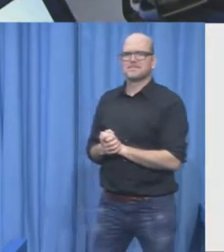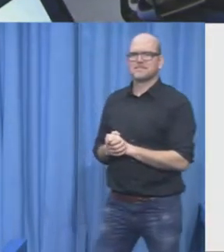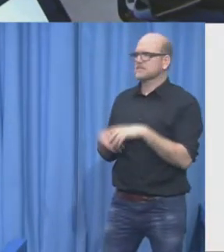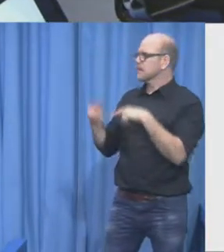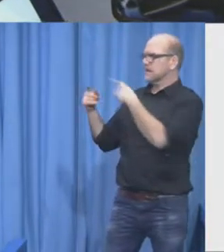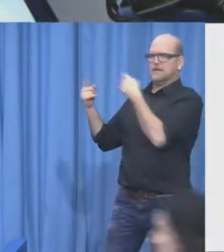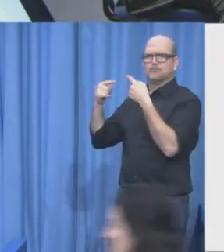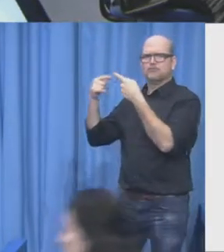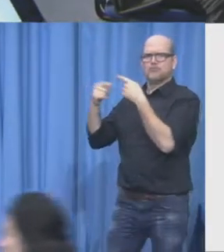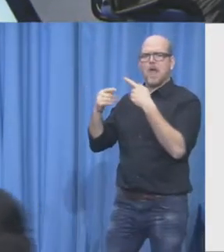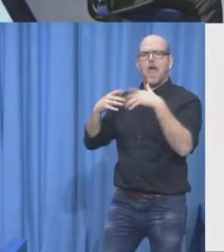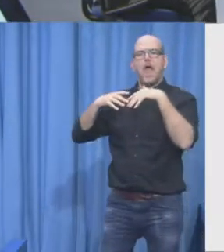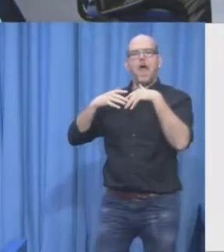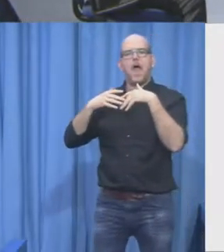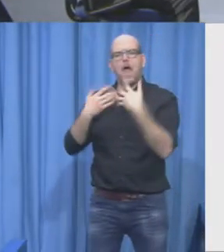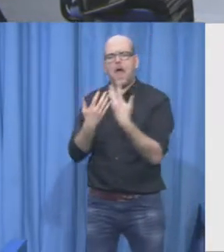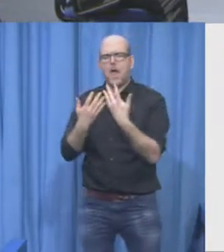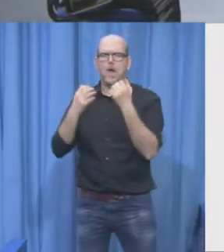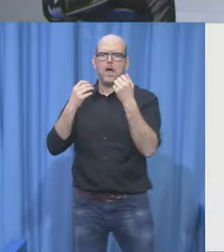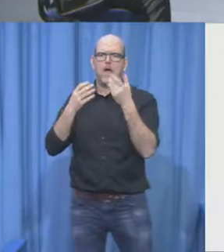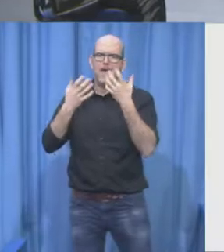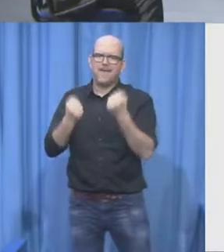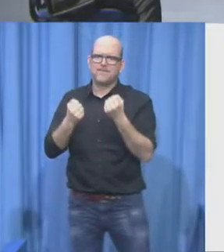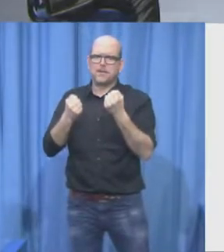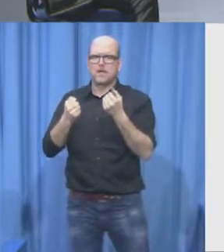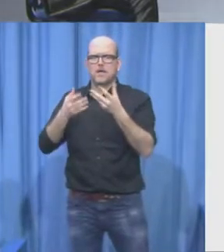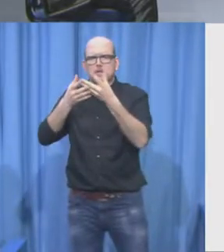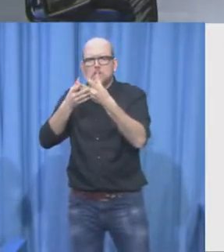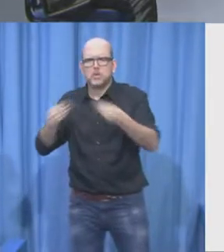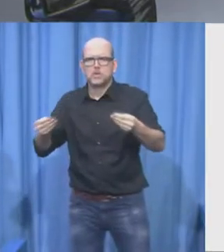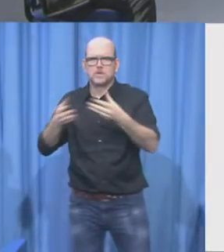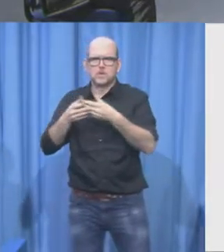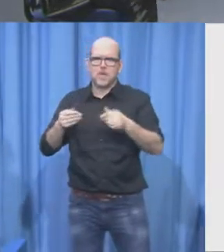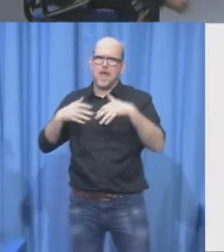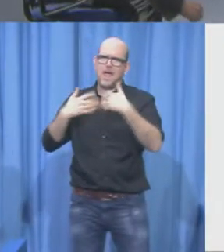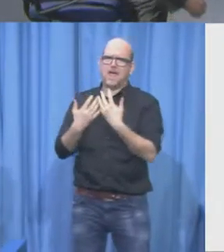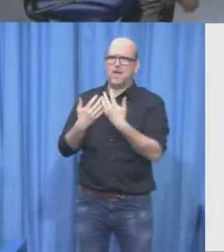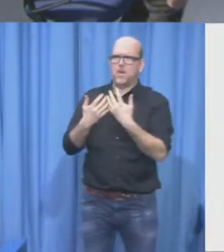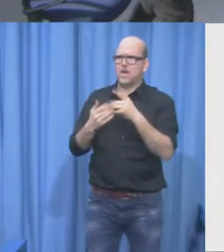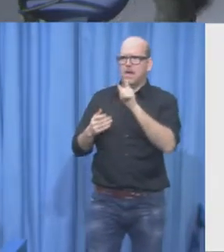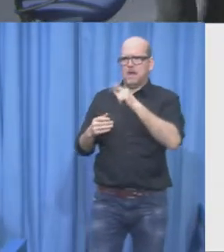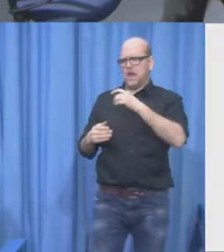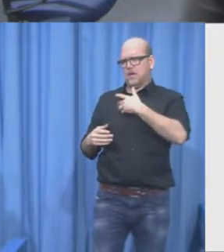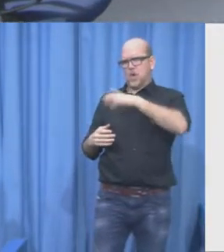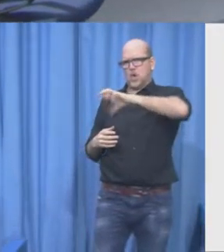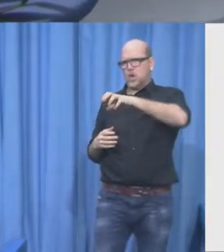love these guys, because they're stories. So off you go, Thorkil and Frank and Michael.